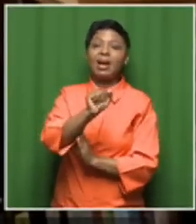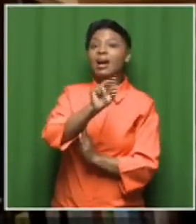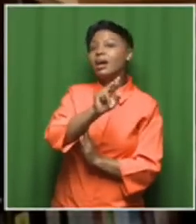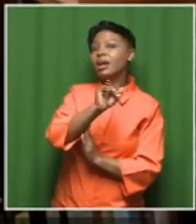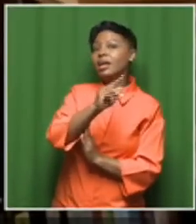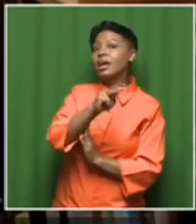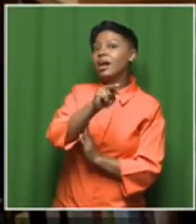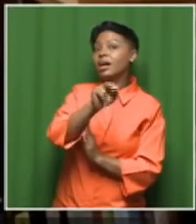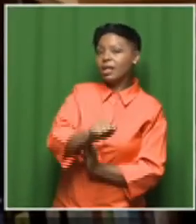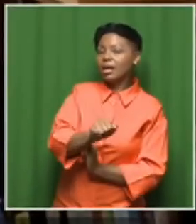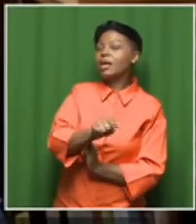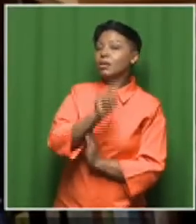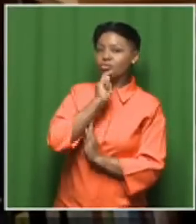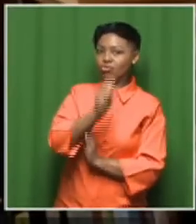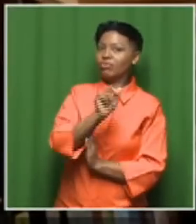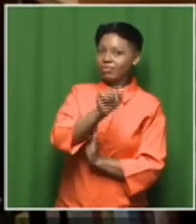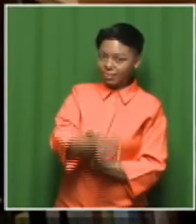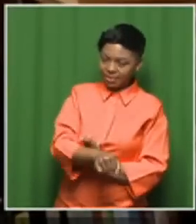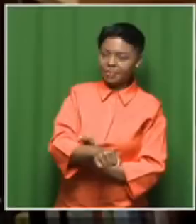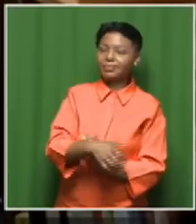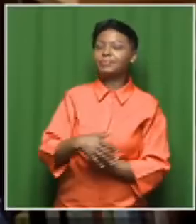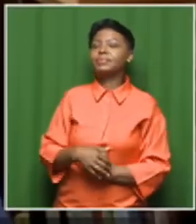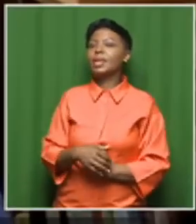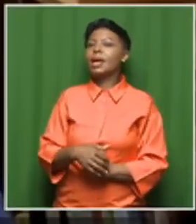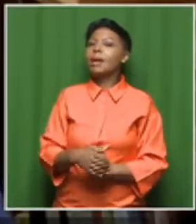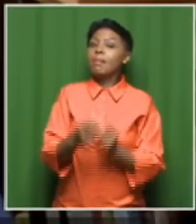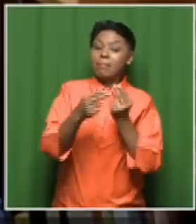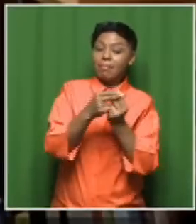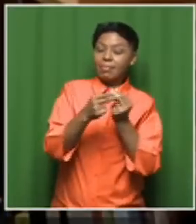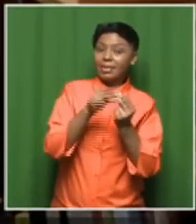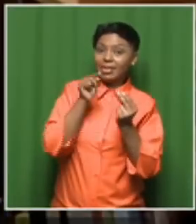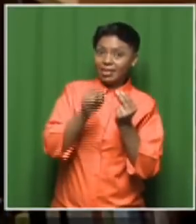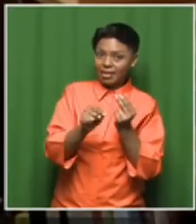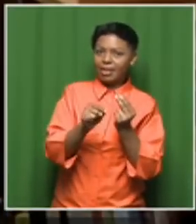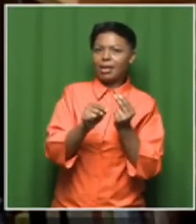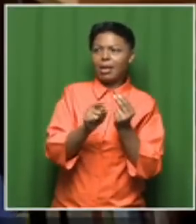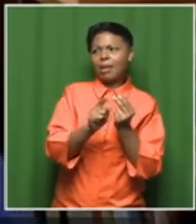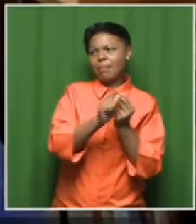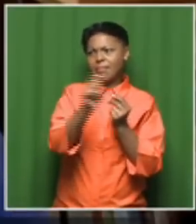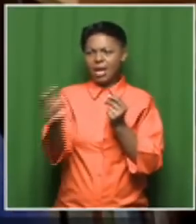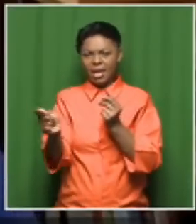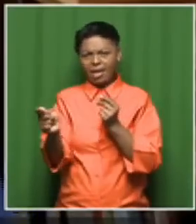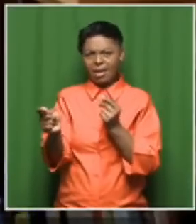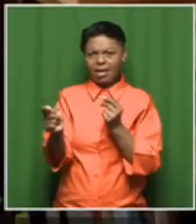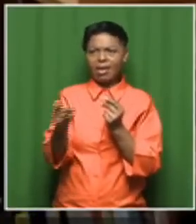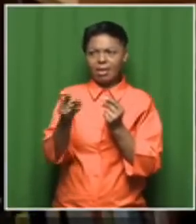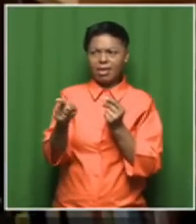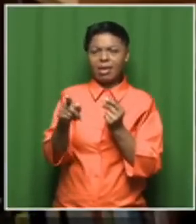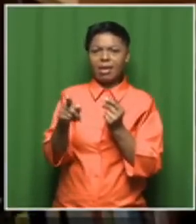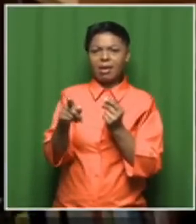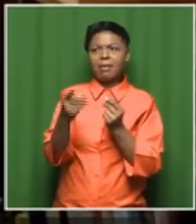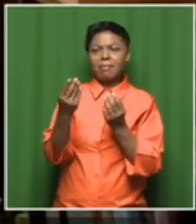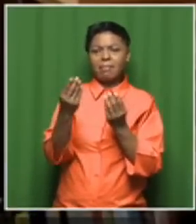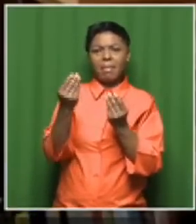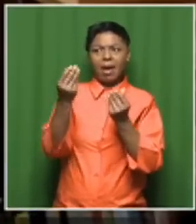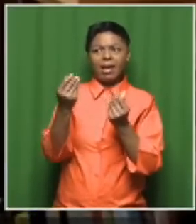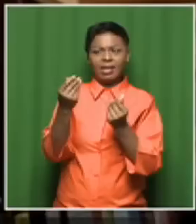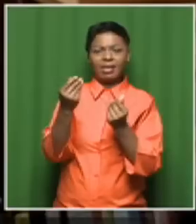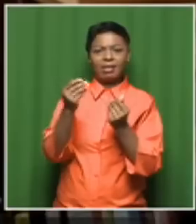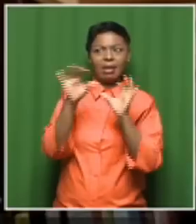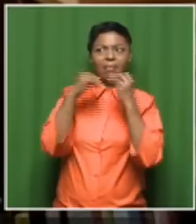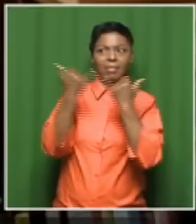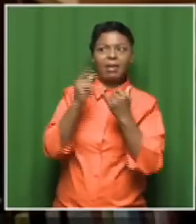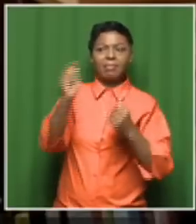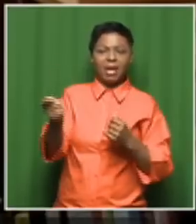situation where the president of the union at the time was being paid a very hefty salary by one of the mining companies. And the shop